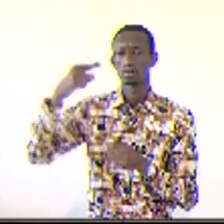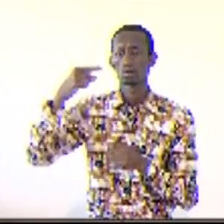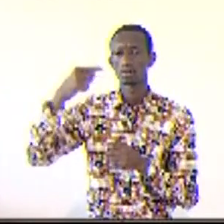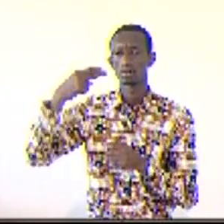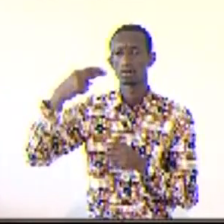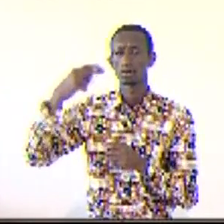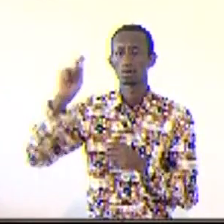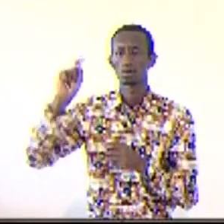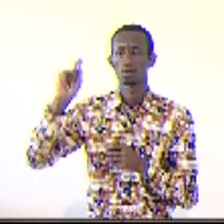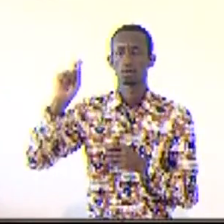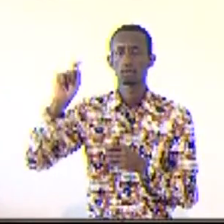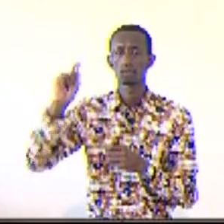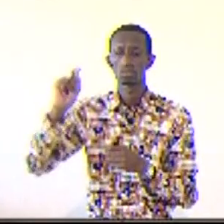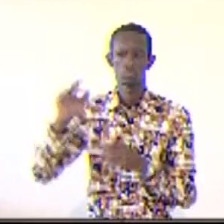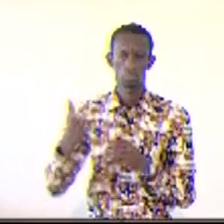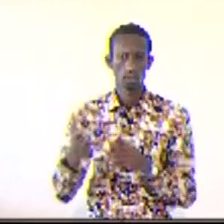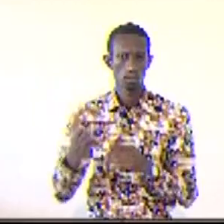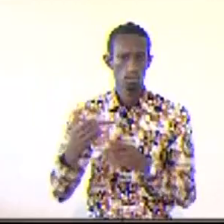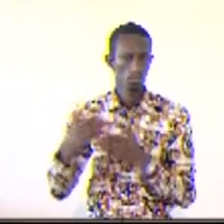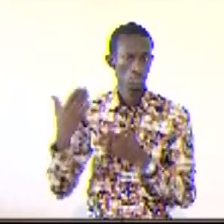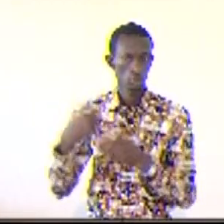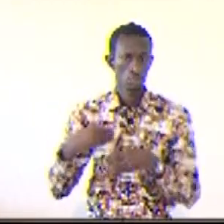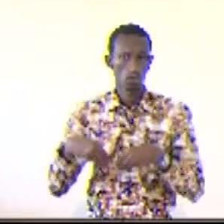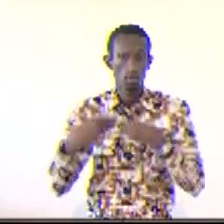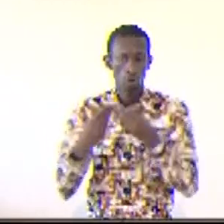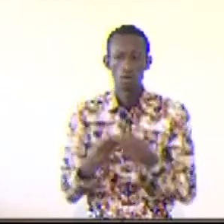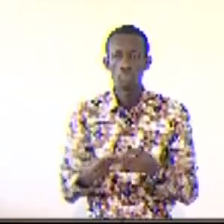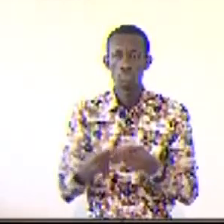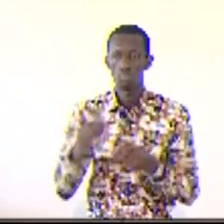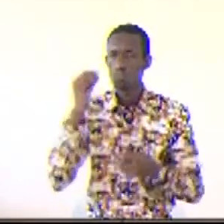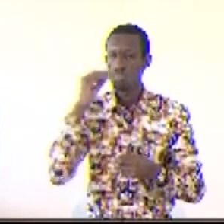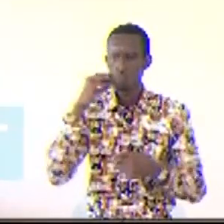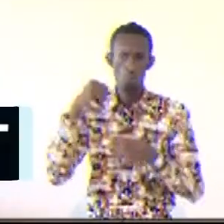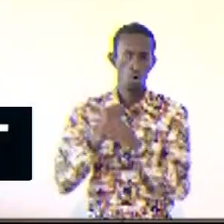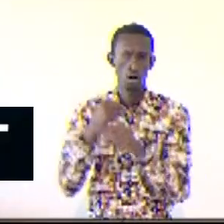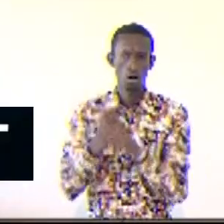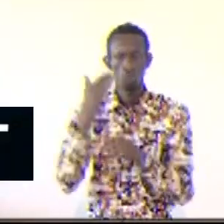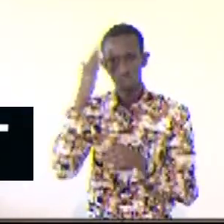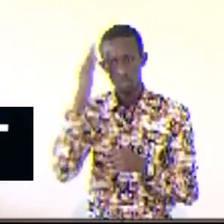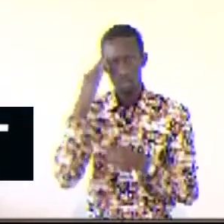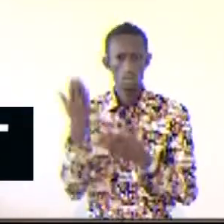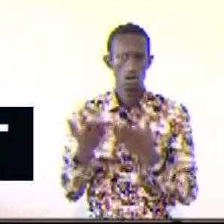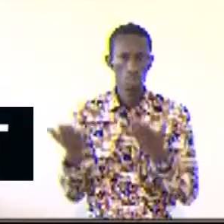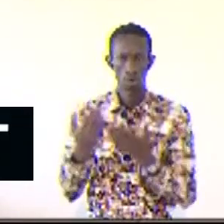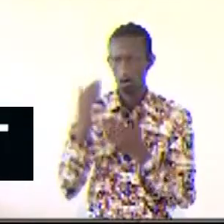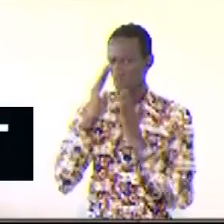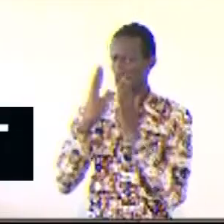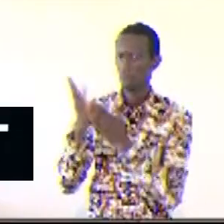given even the homework for you to find the effect of light on this reaction.